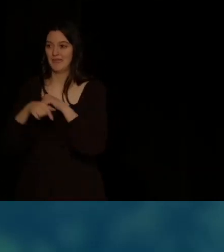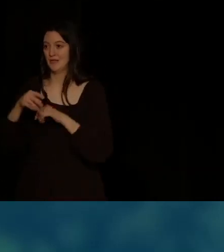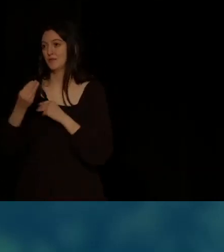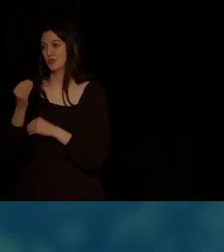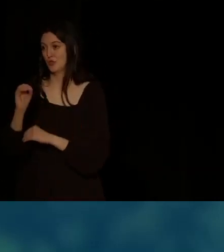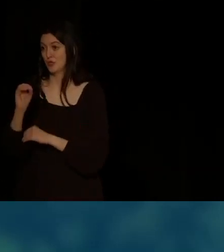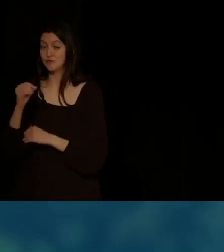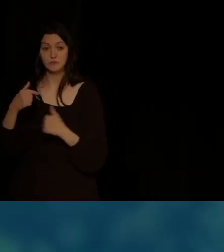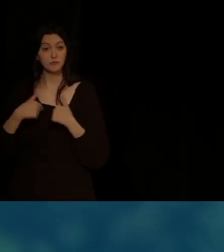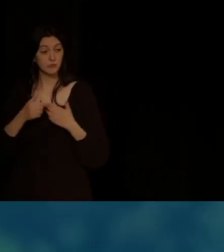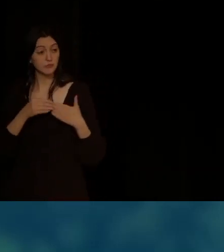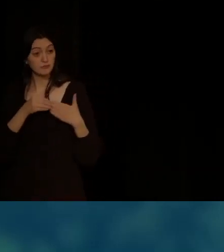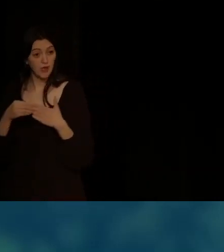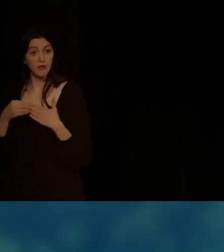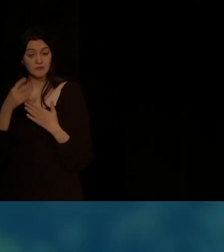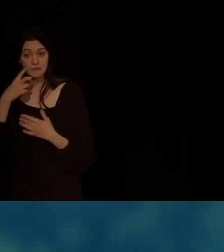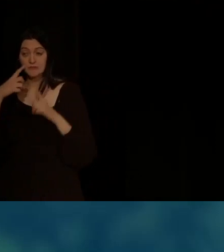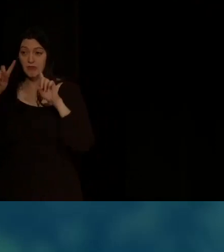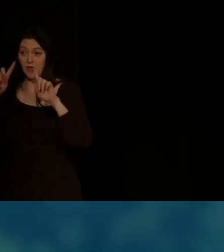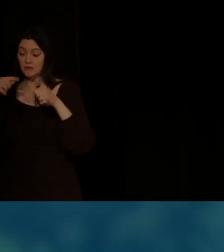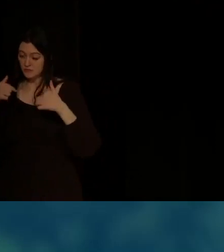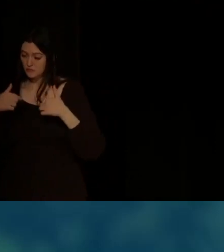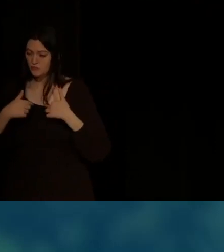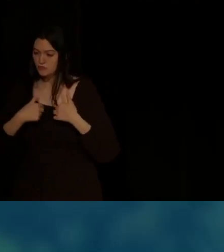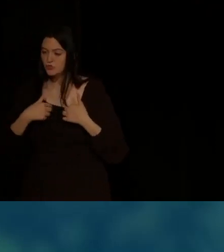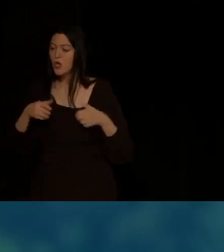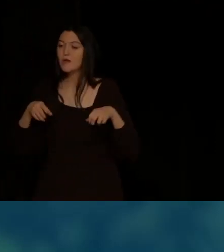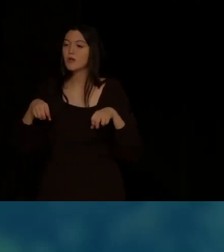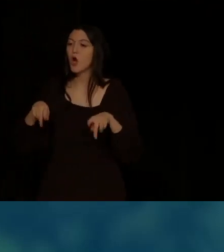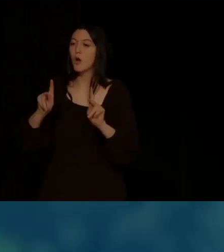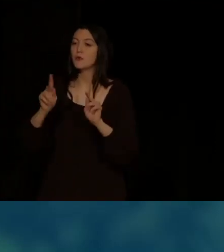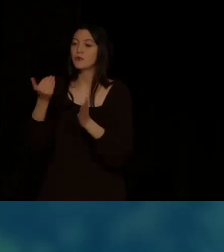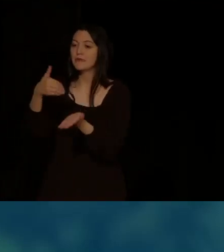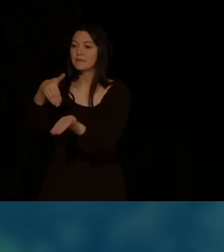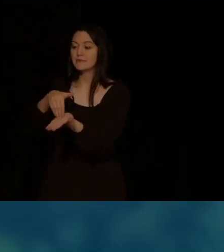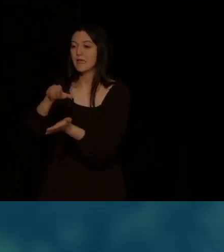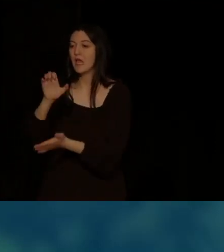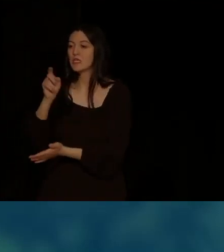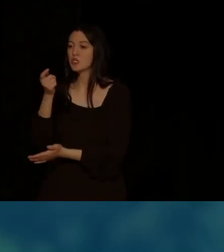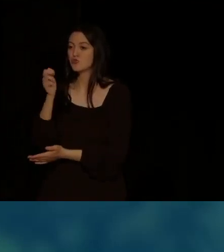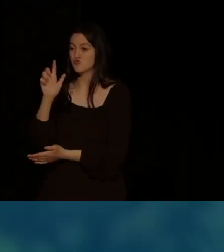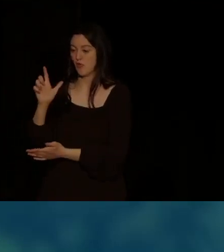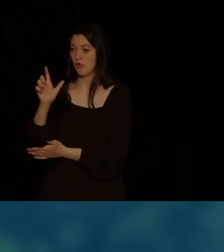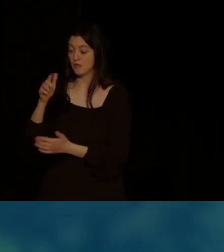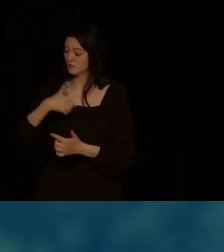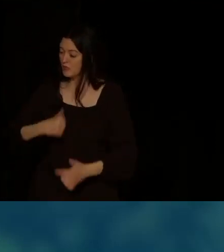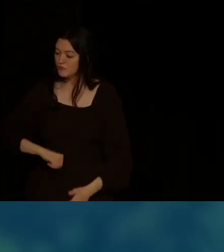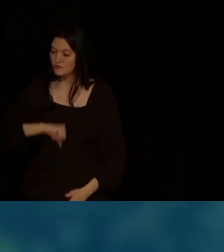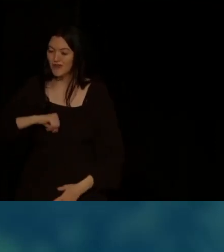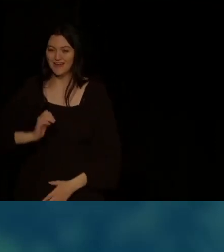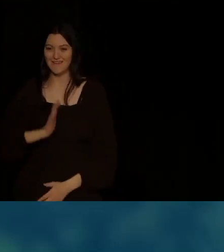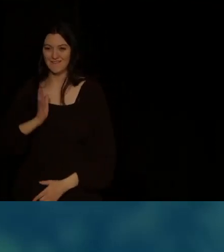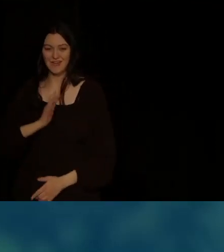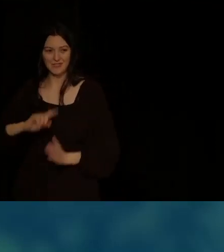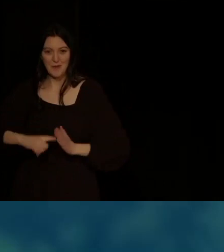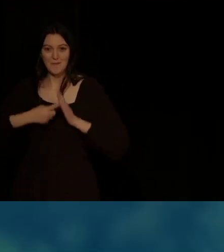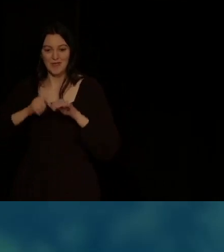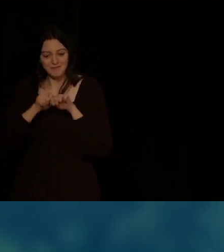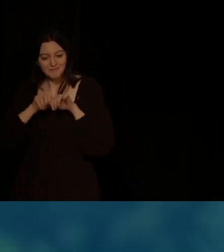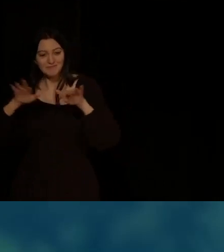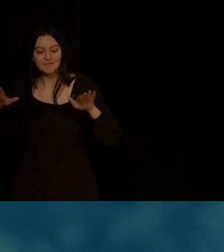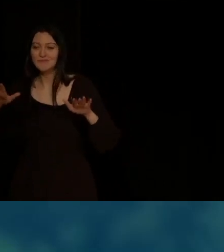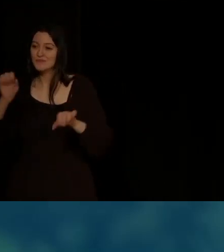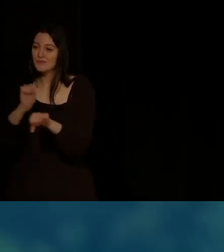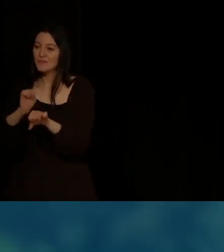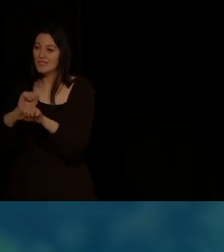We are your path to success, and we are Opportunity Central. So today I'm proud to officially begin the rollout of these efforts